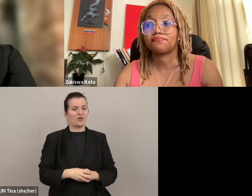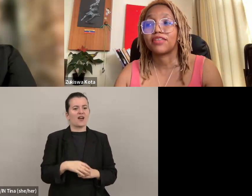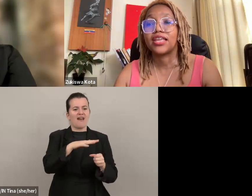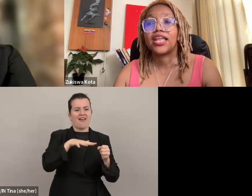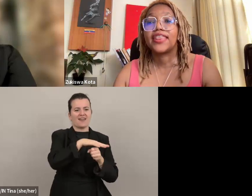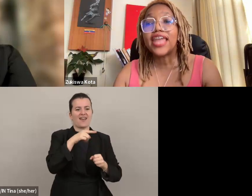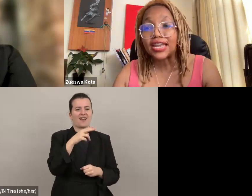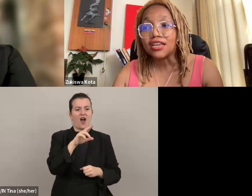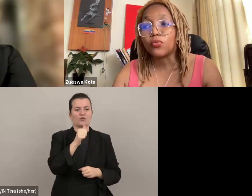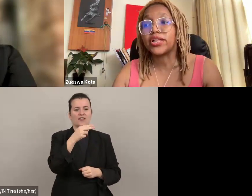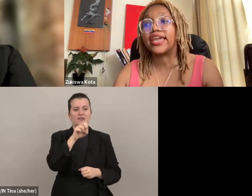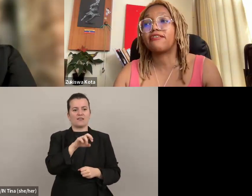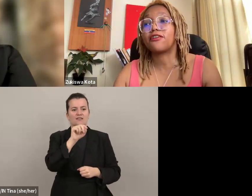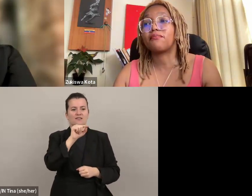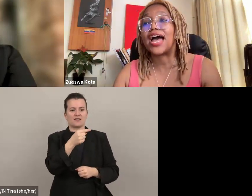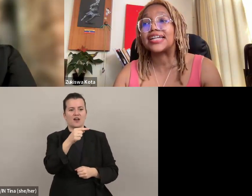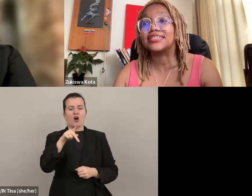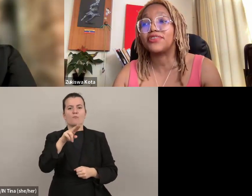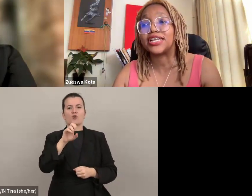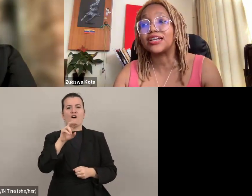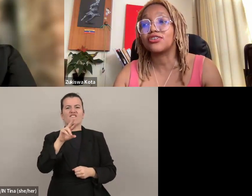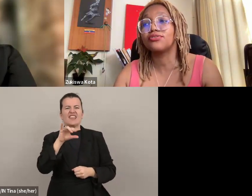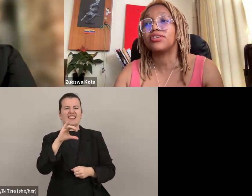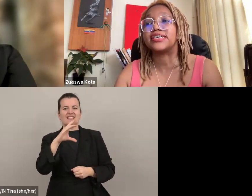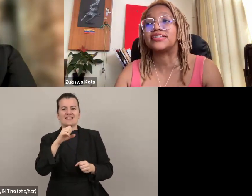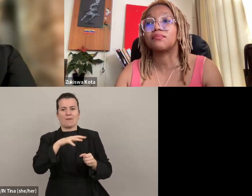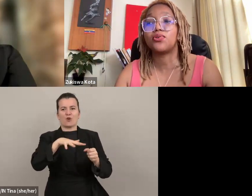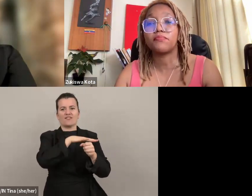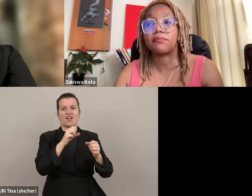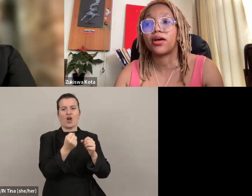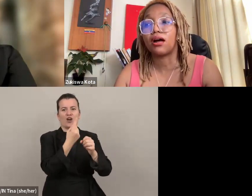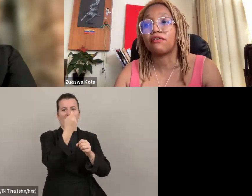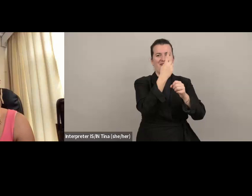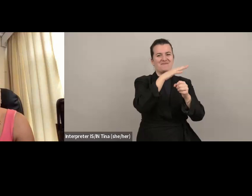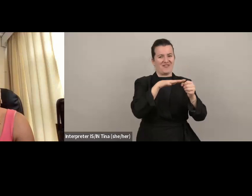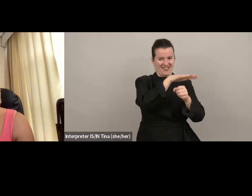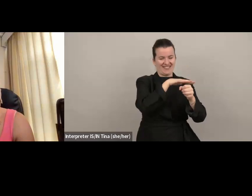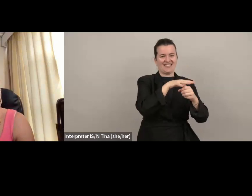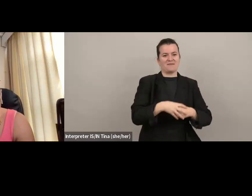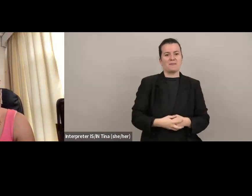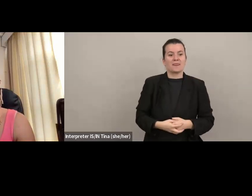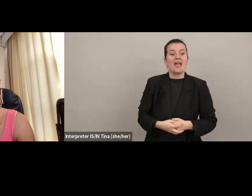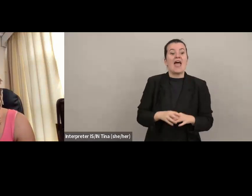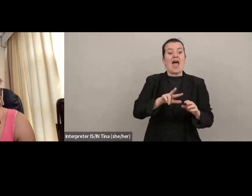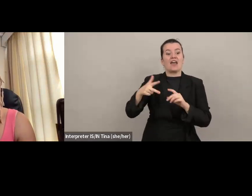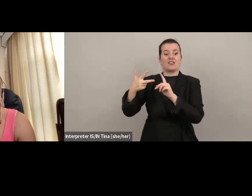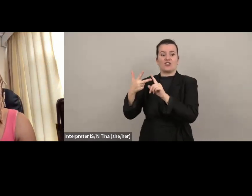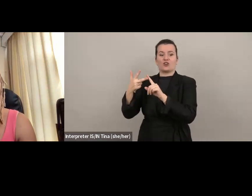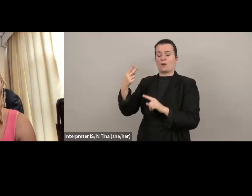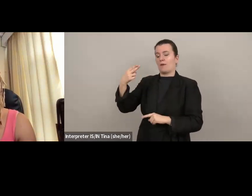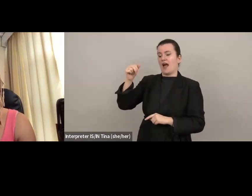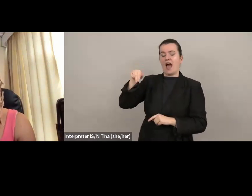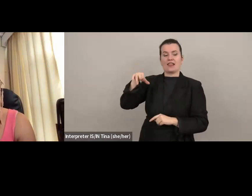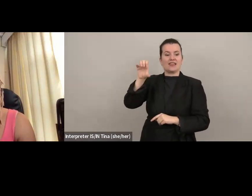budgets. Then we'll hear from Hans Wieler, who is a board member of the cooperative Co-work Lab, which